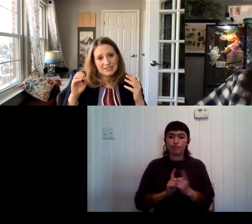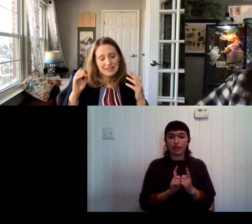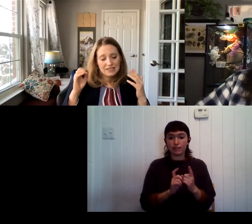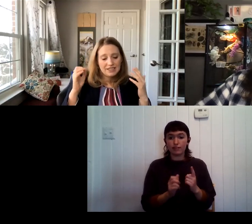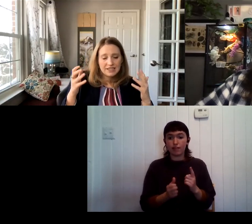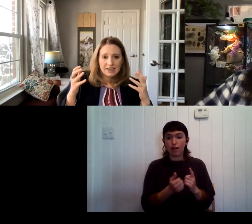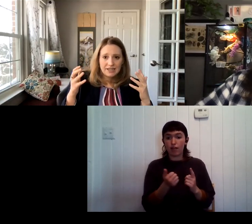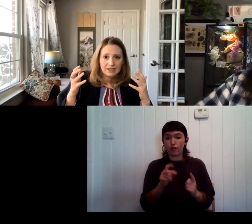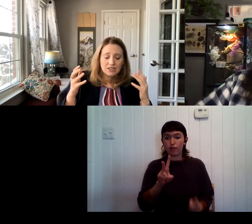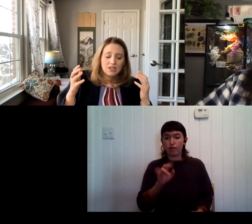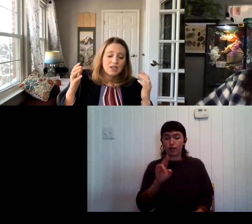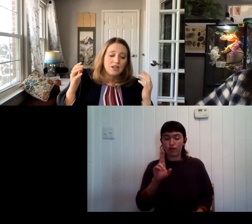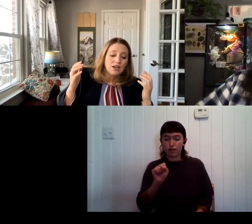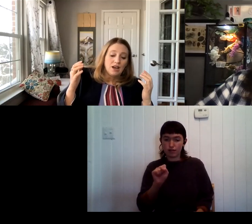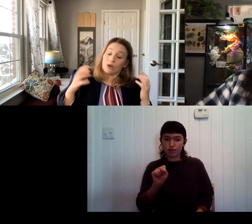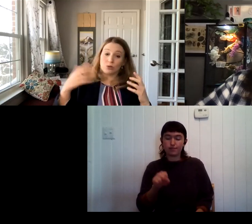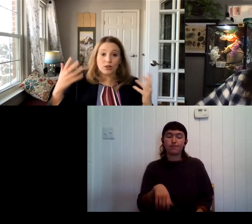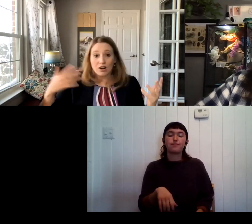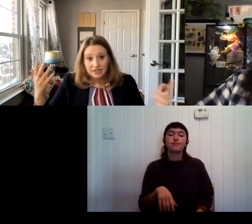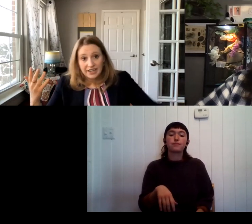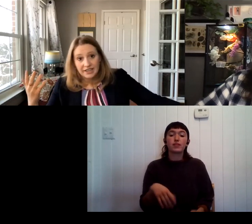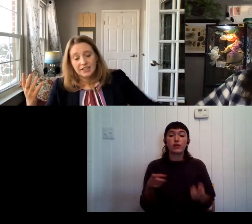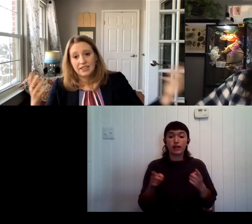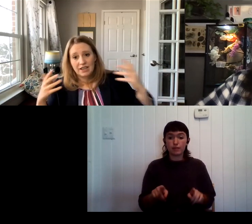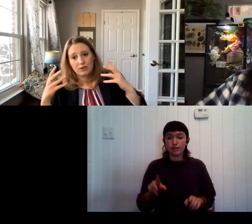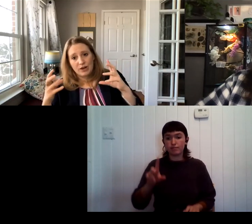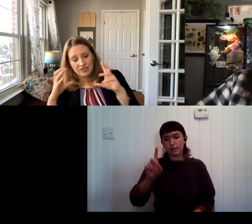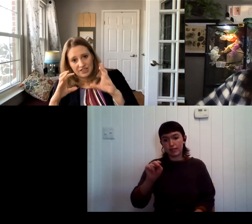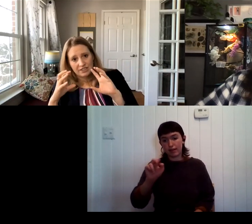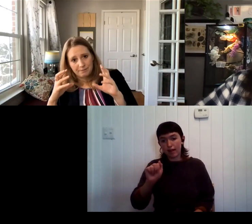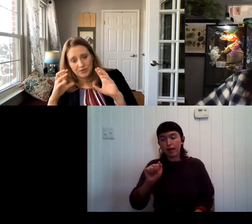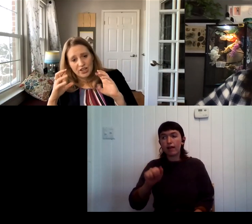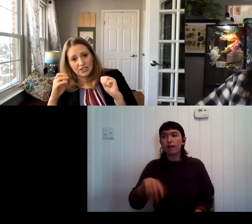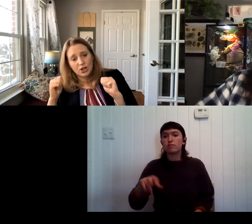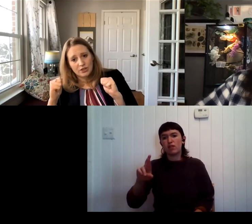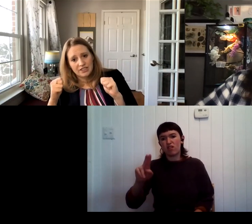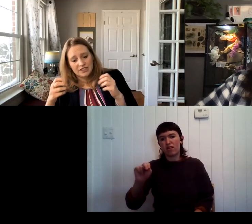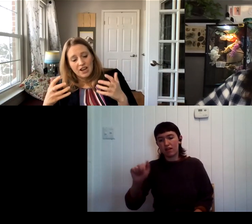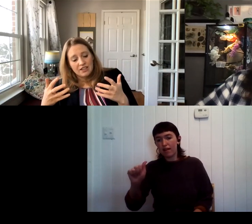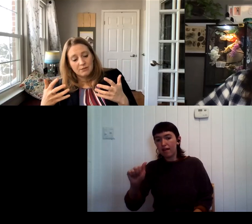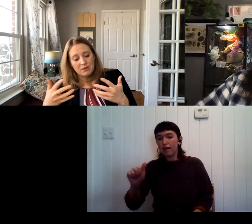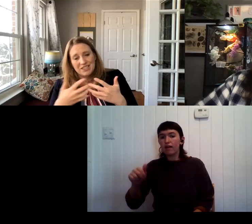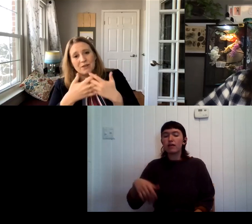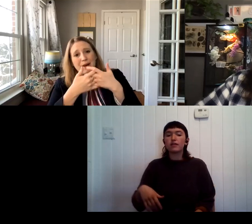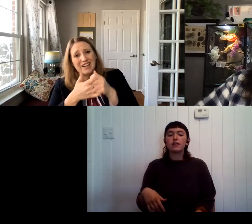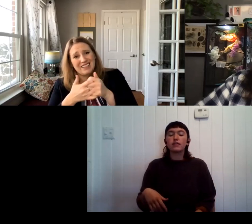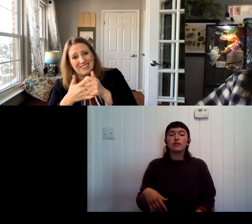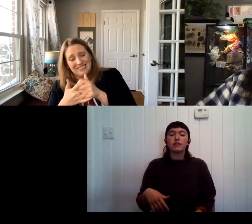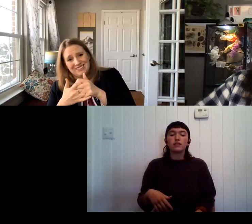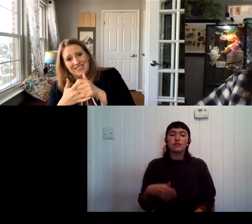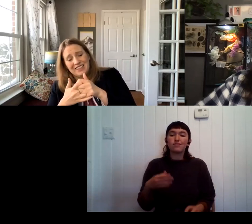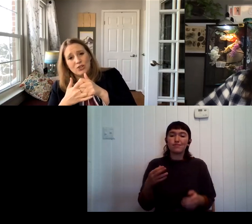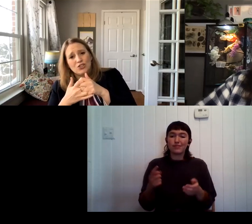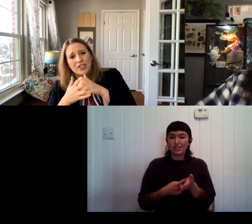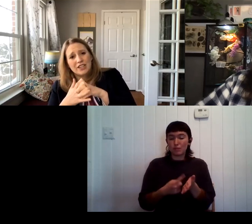What happens is that the DNA or RNA, whatever the genetic code is, sometimes they